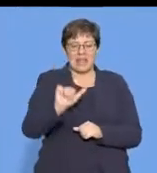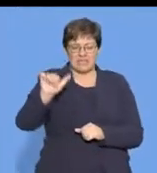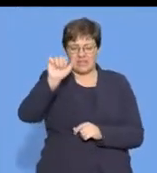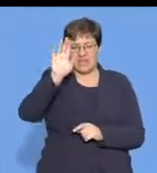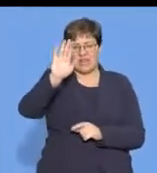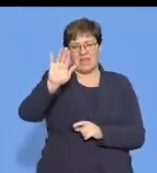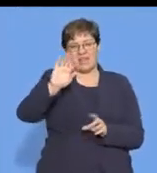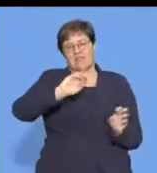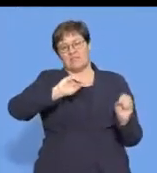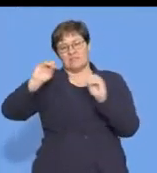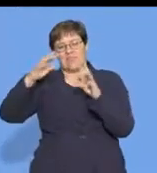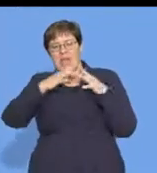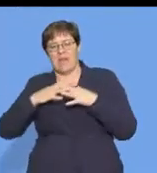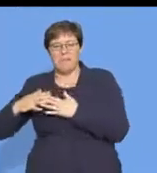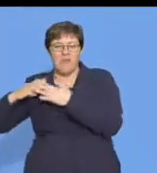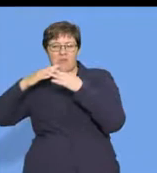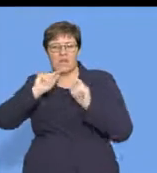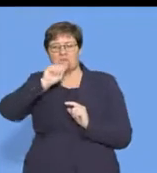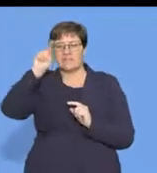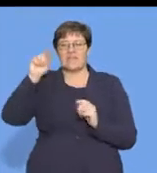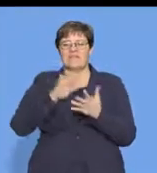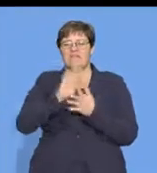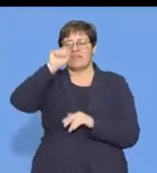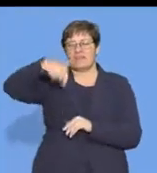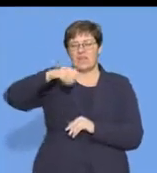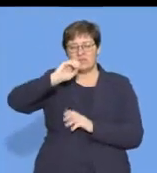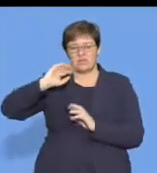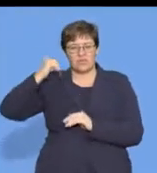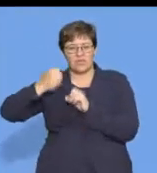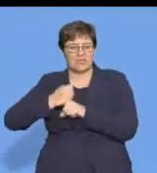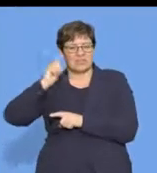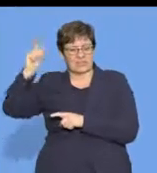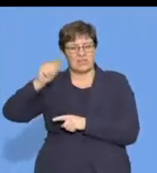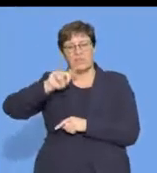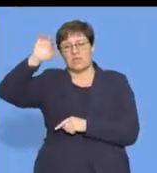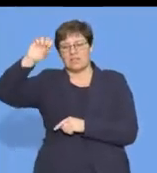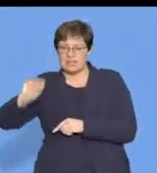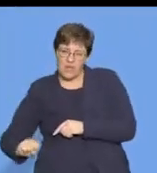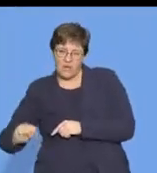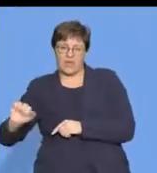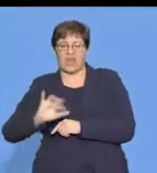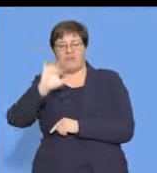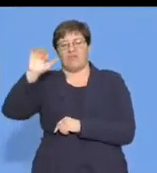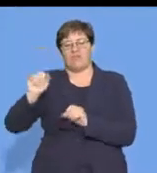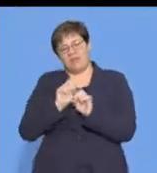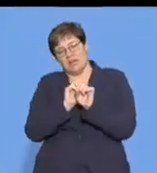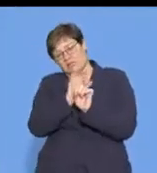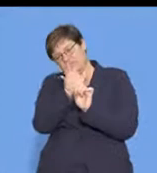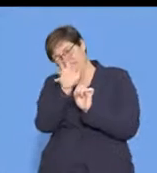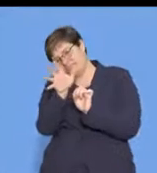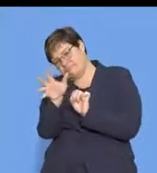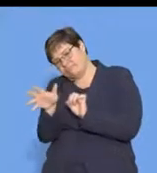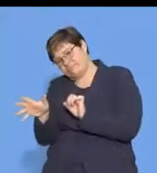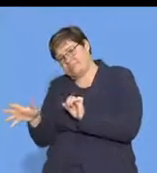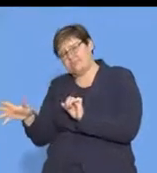across to the Americas about 15,000 years ago, down to South America, and so eventually humans